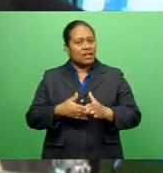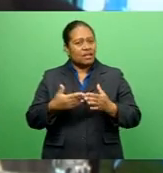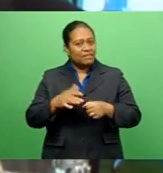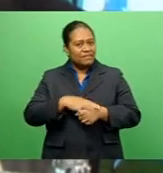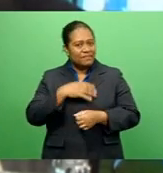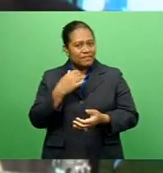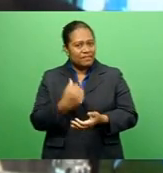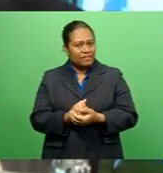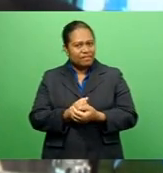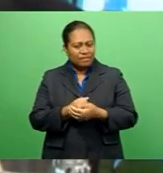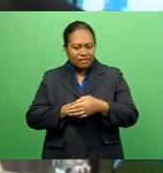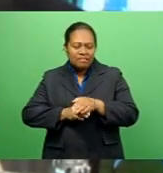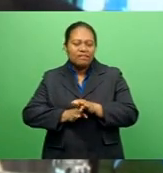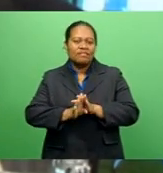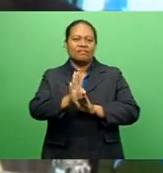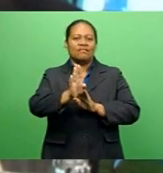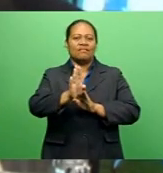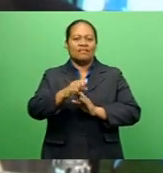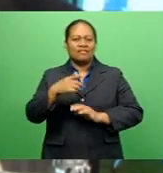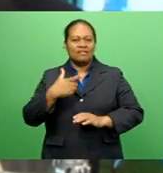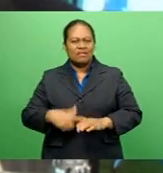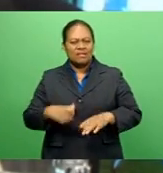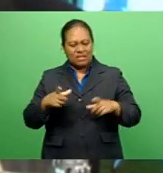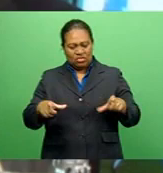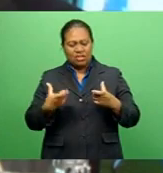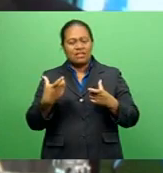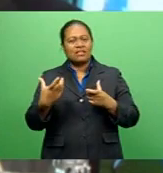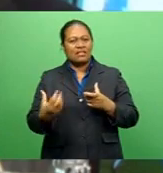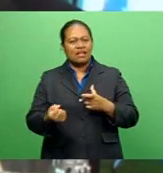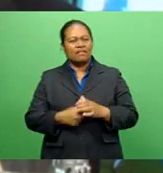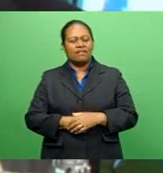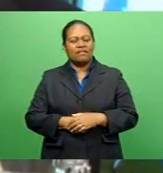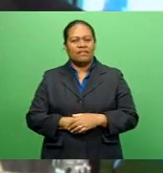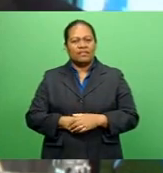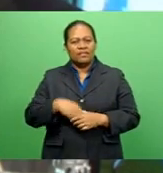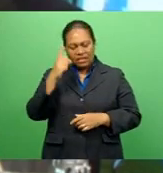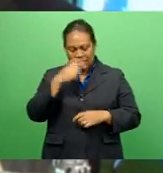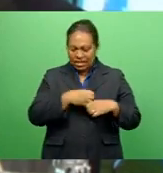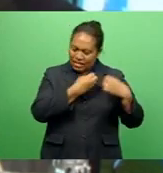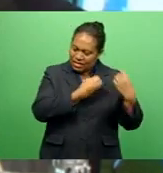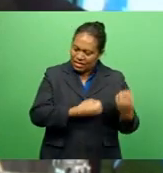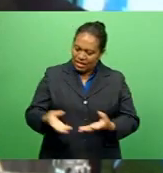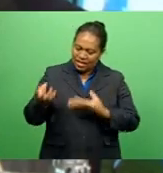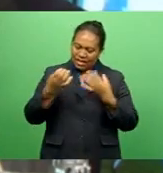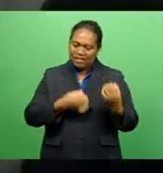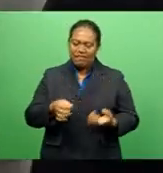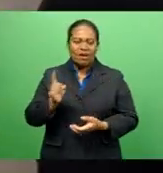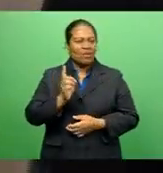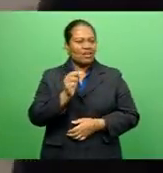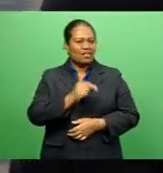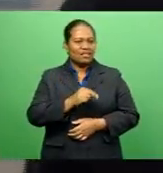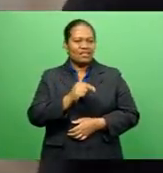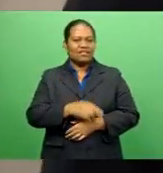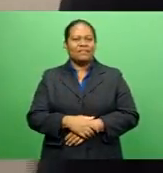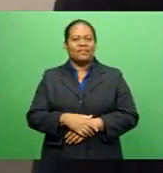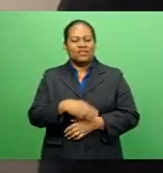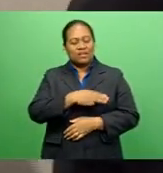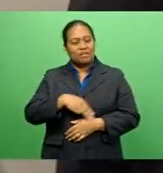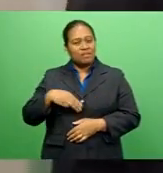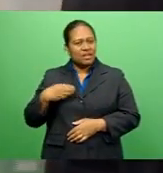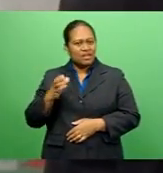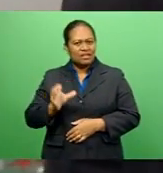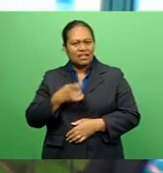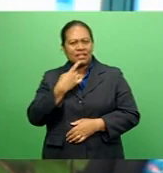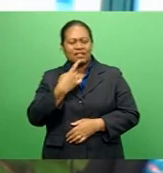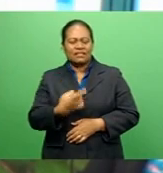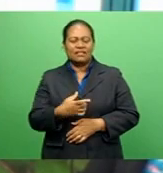we rise up to the challenges and we are able to deliver as expected. The minister also